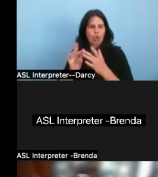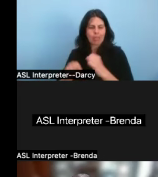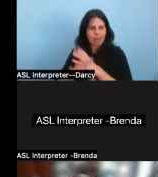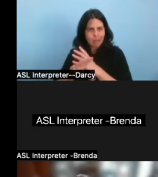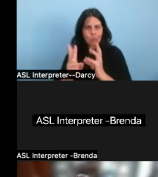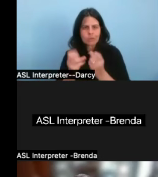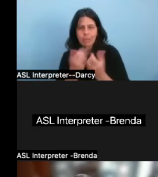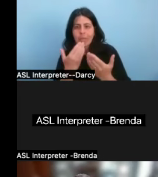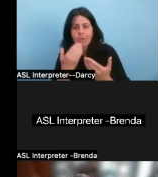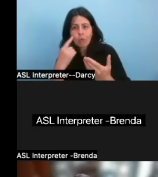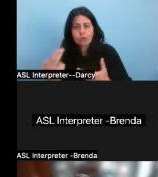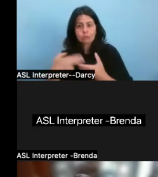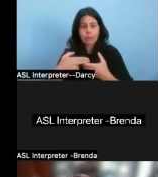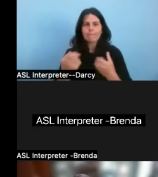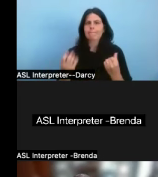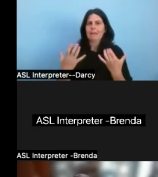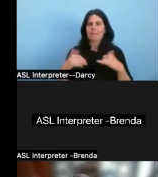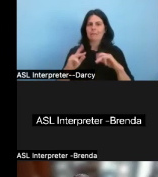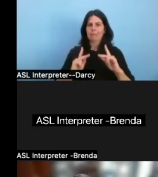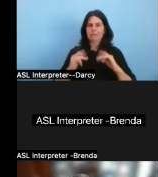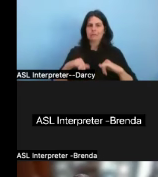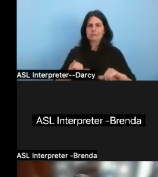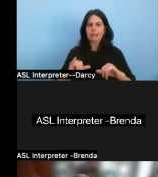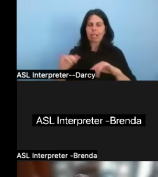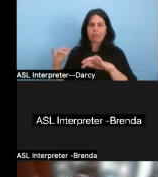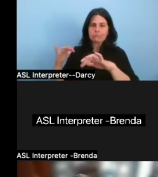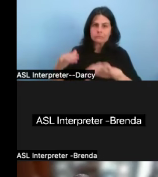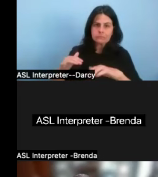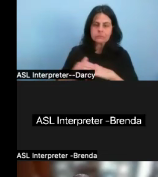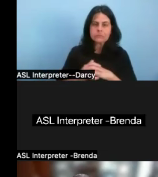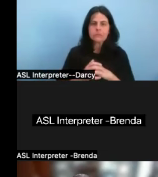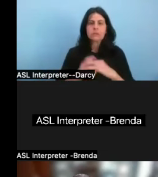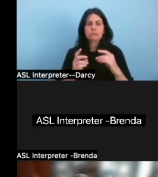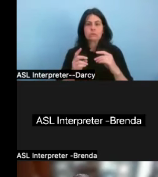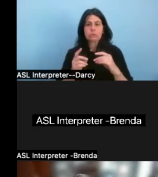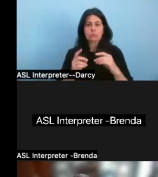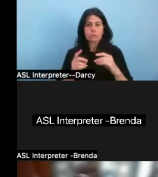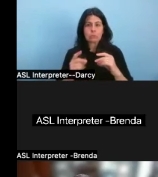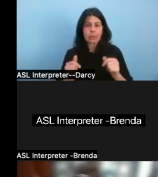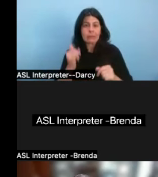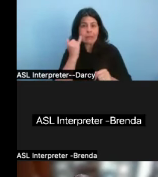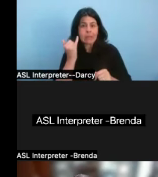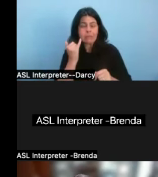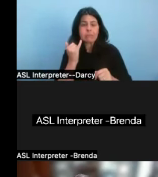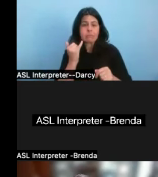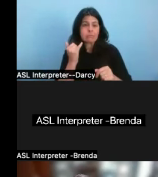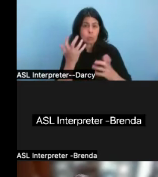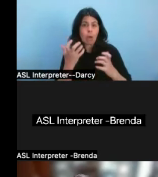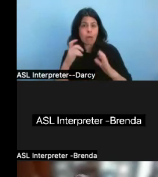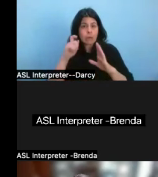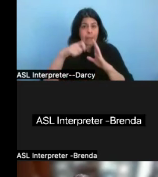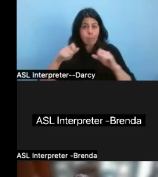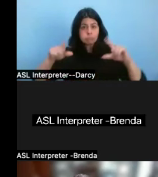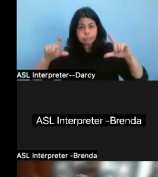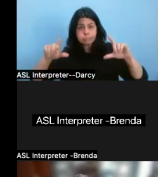people still coming in, just a quick overview. Regular meeting, you can have your camera on. Please have your sound muted. Ask questions in the